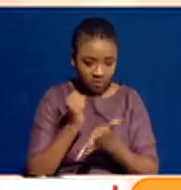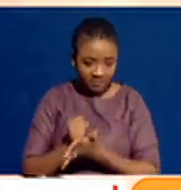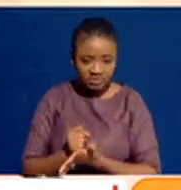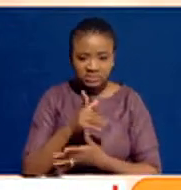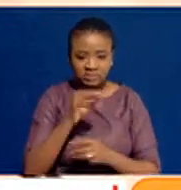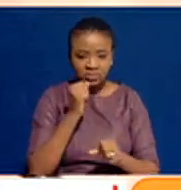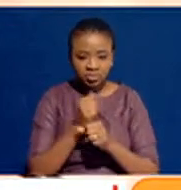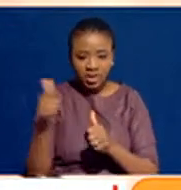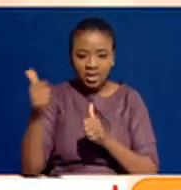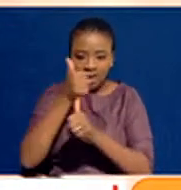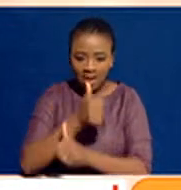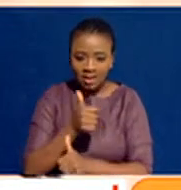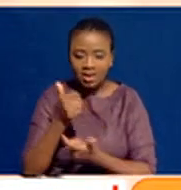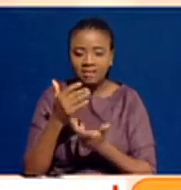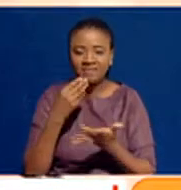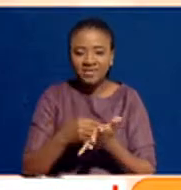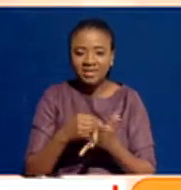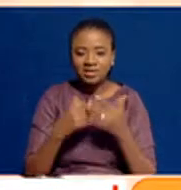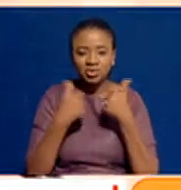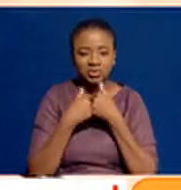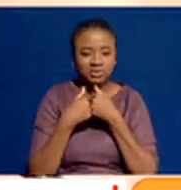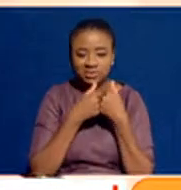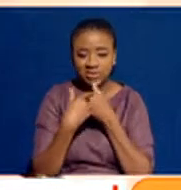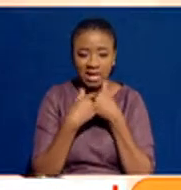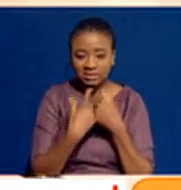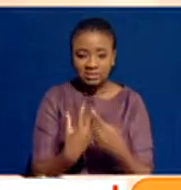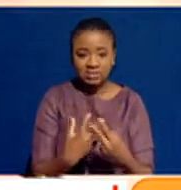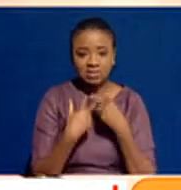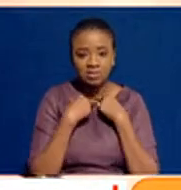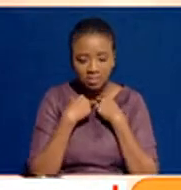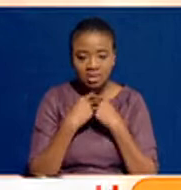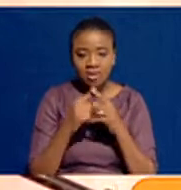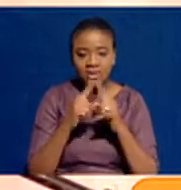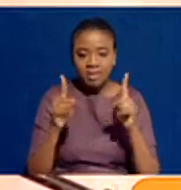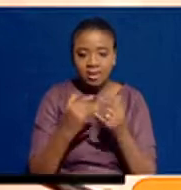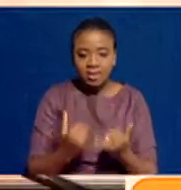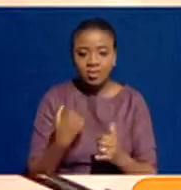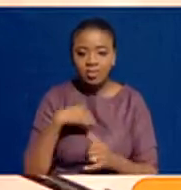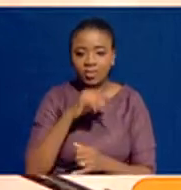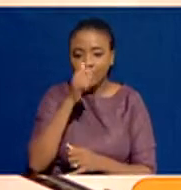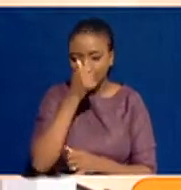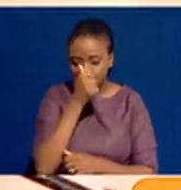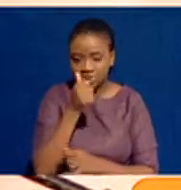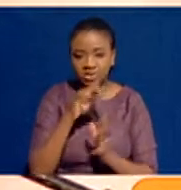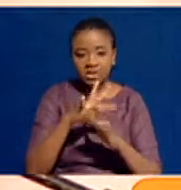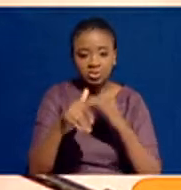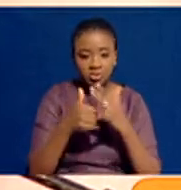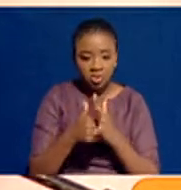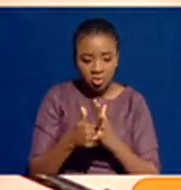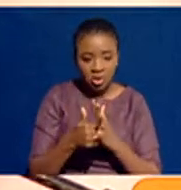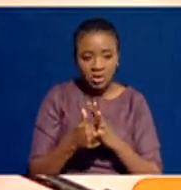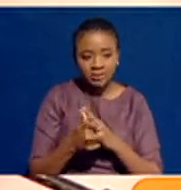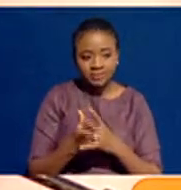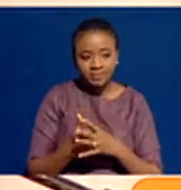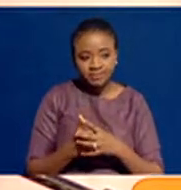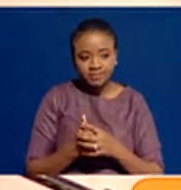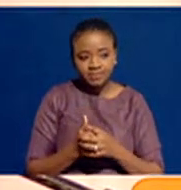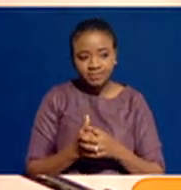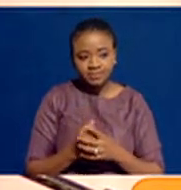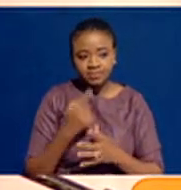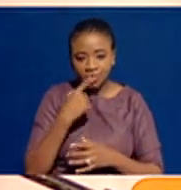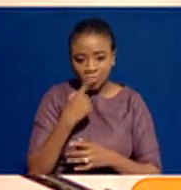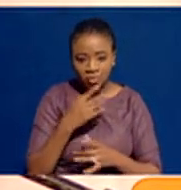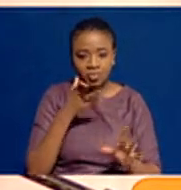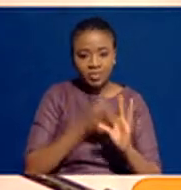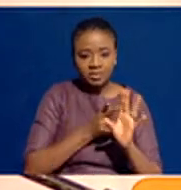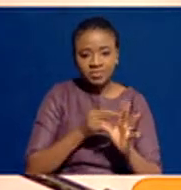under financial constraints. I therefore wish all of us who are participating in the